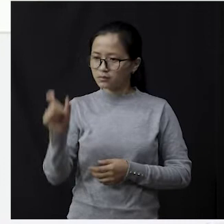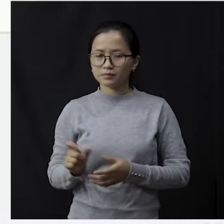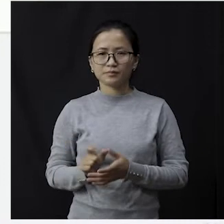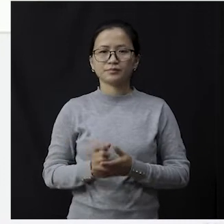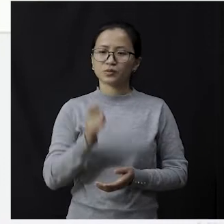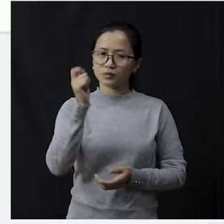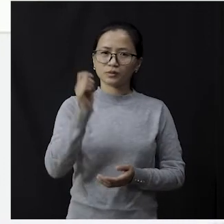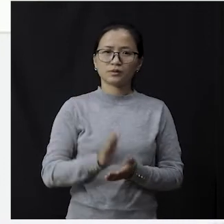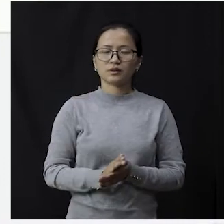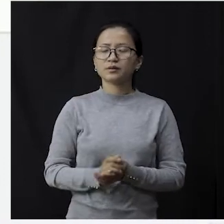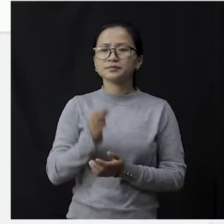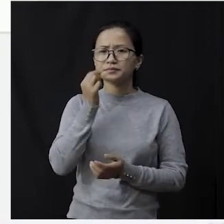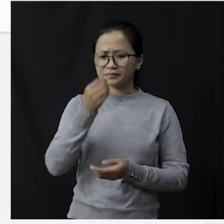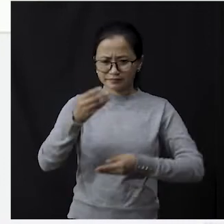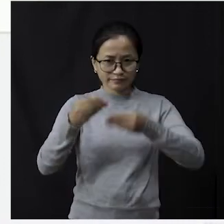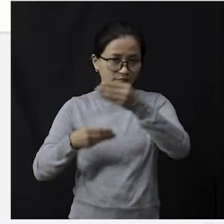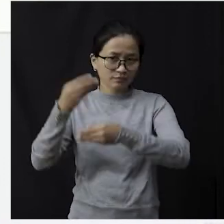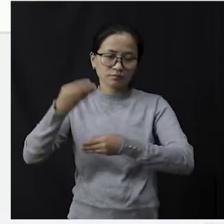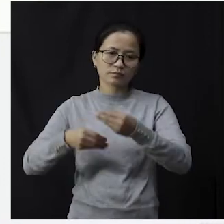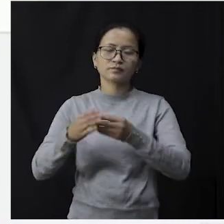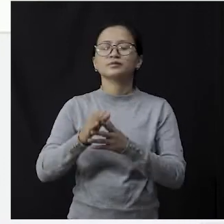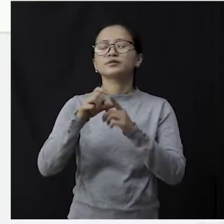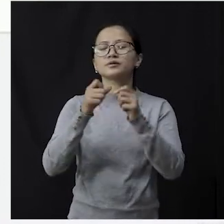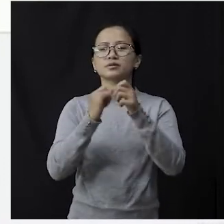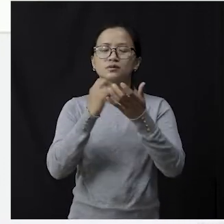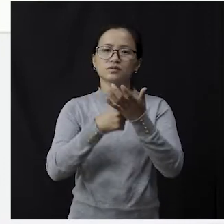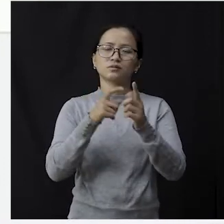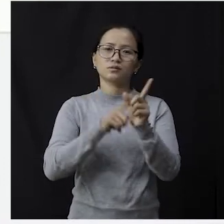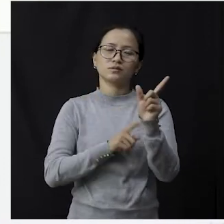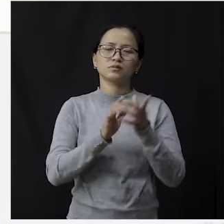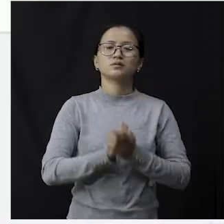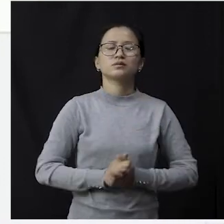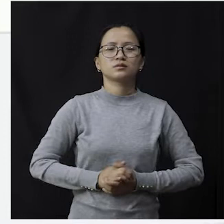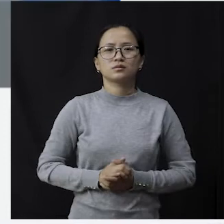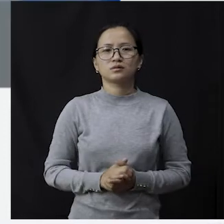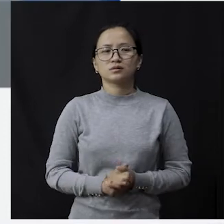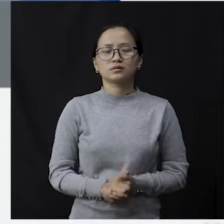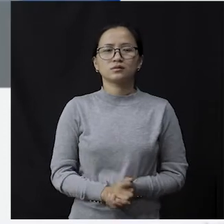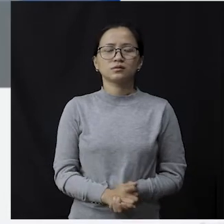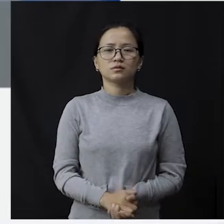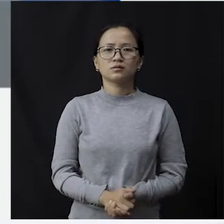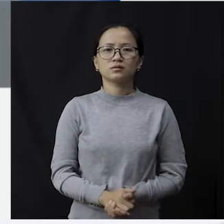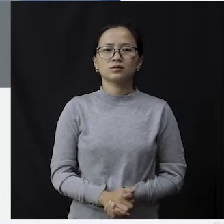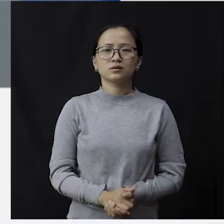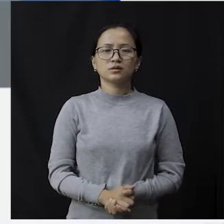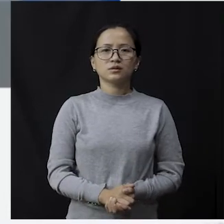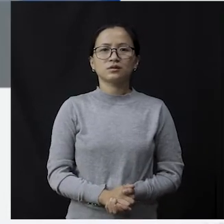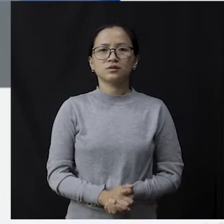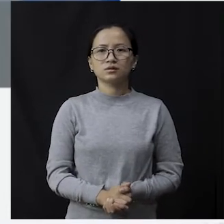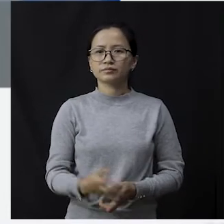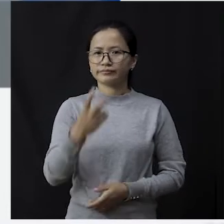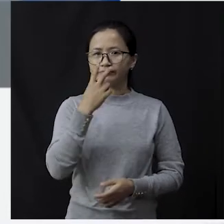in a milk dairy. Remember that. A milkman works in a milk dairy.